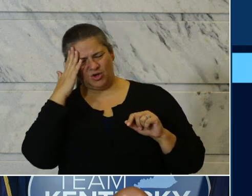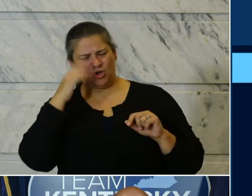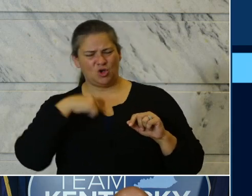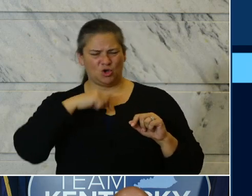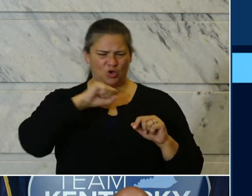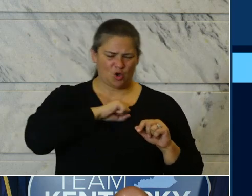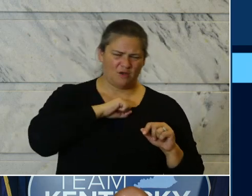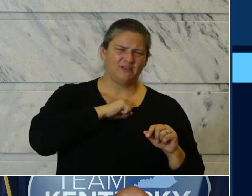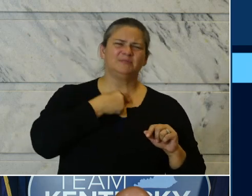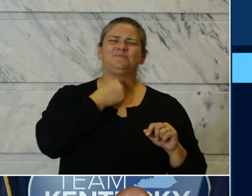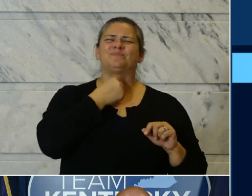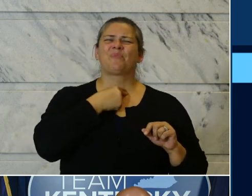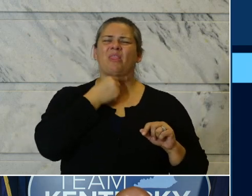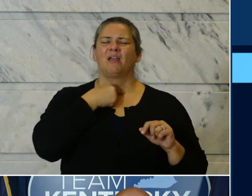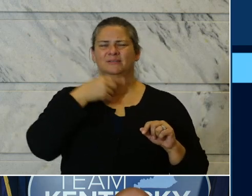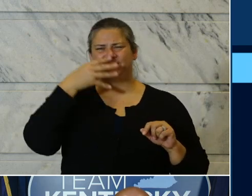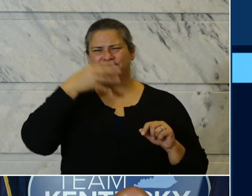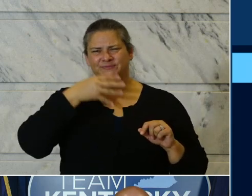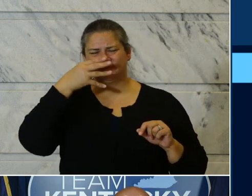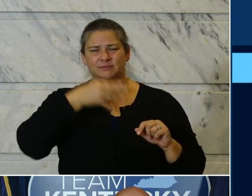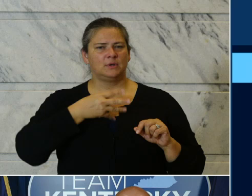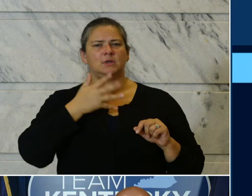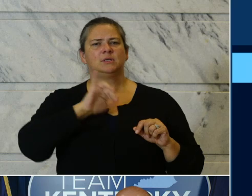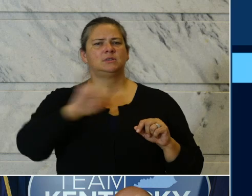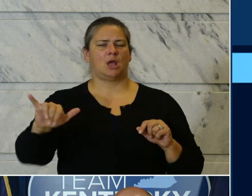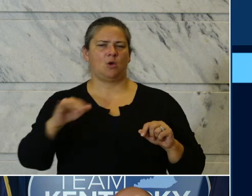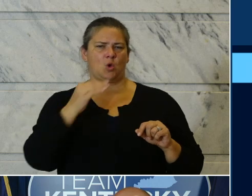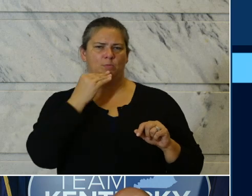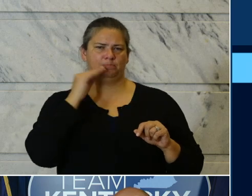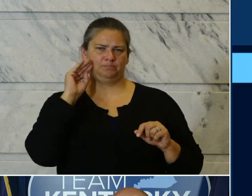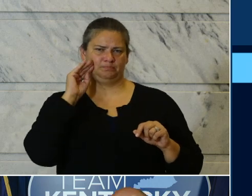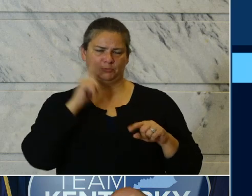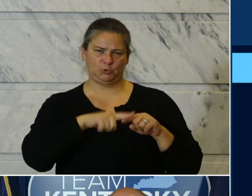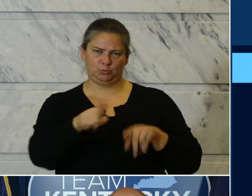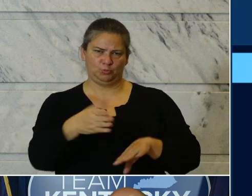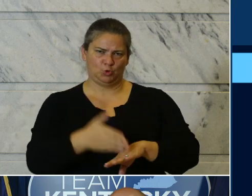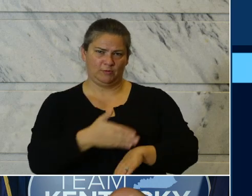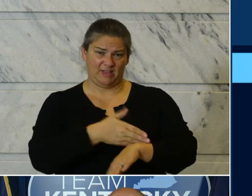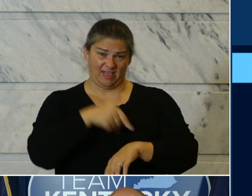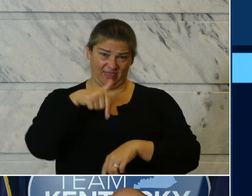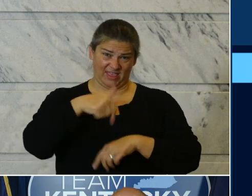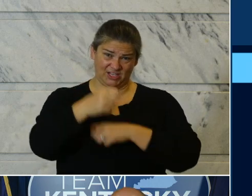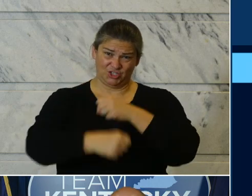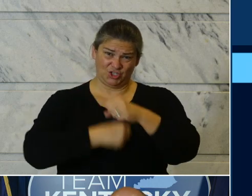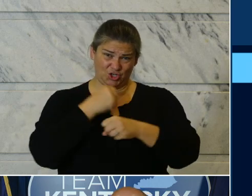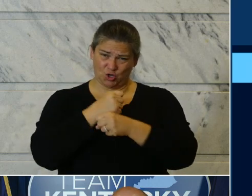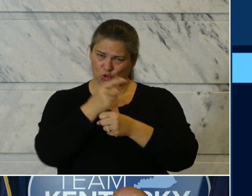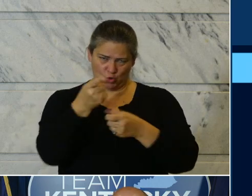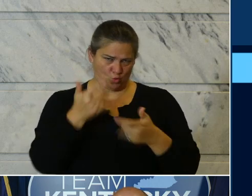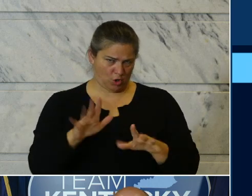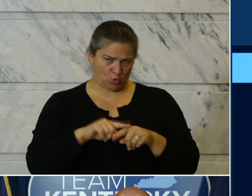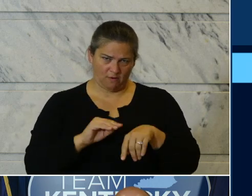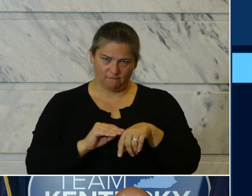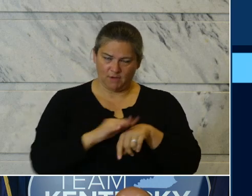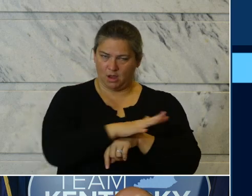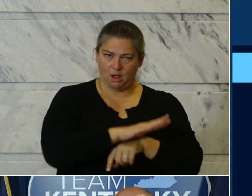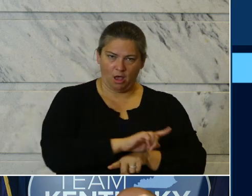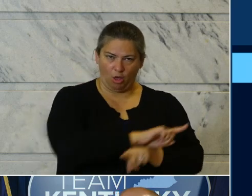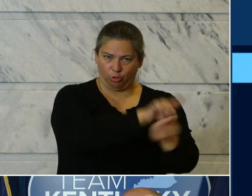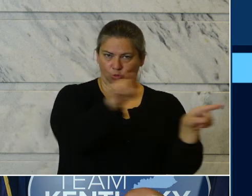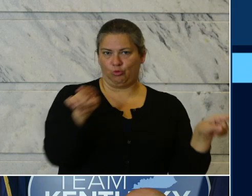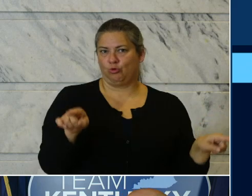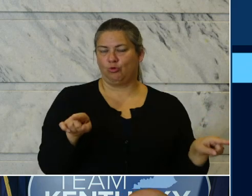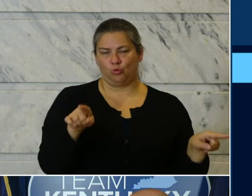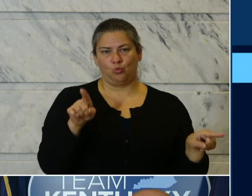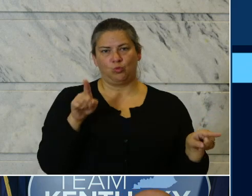runny nose, stay home. Stay home until you are better. This is not the year to infect other people because of all the problems that